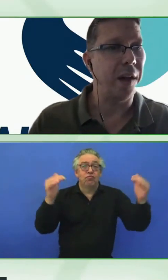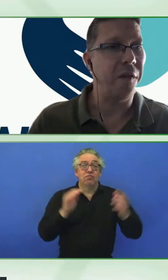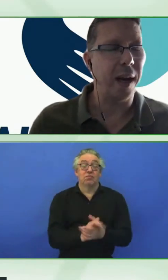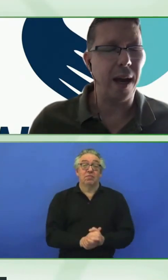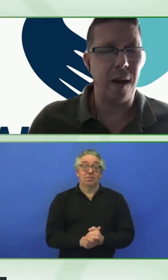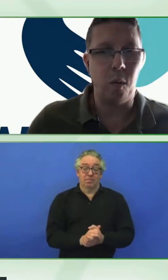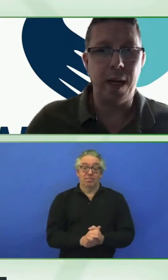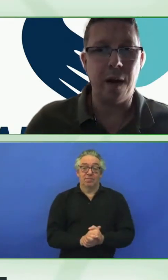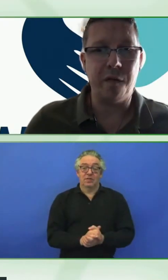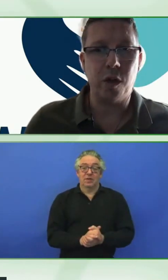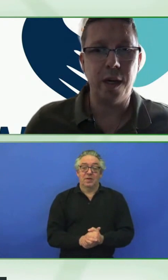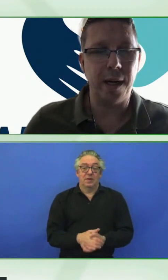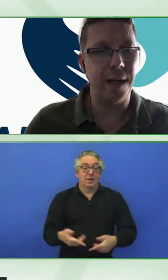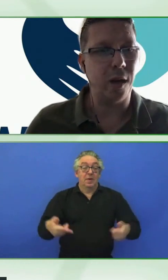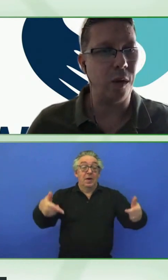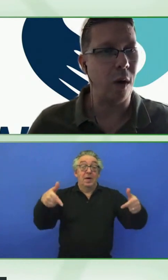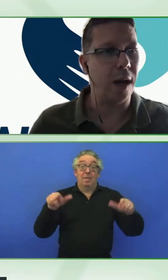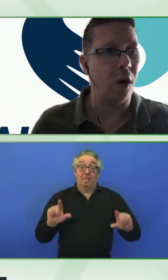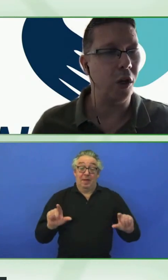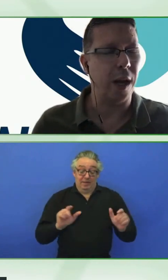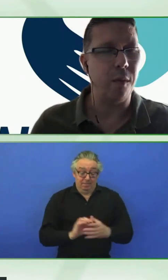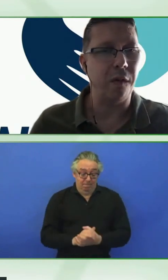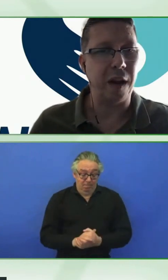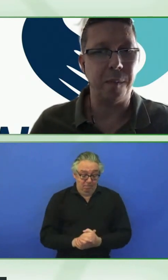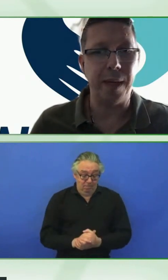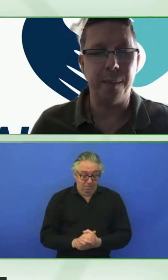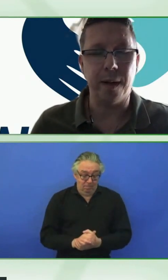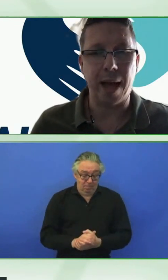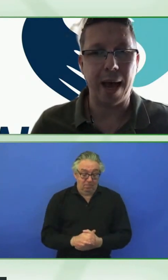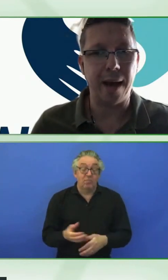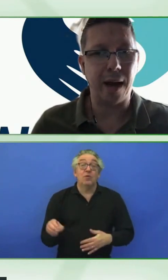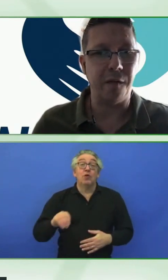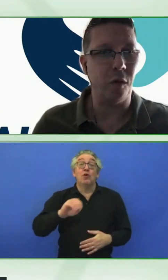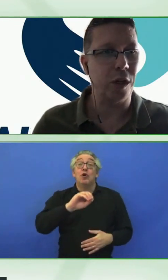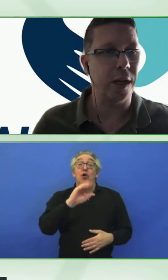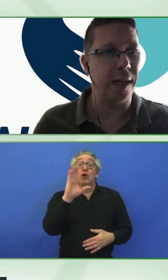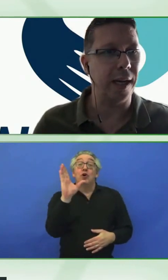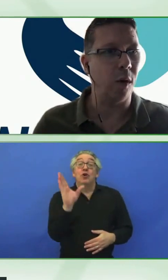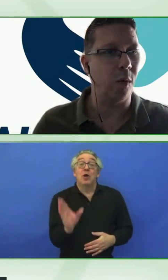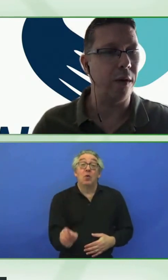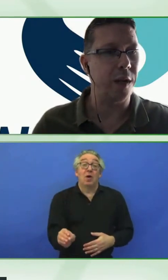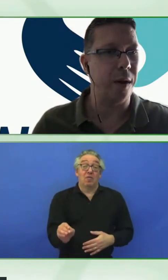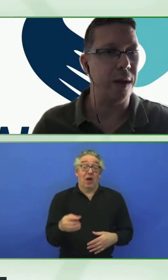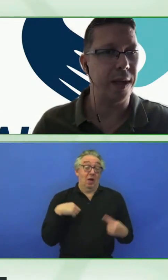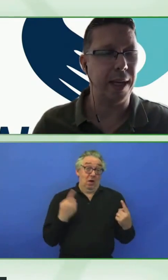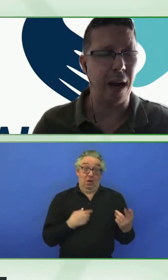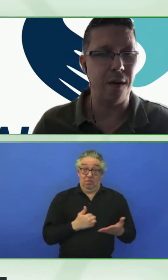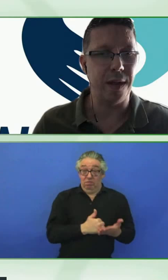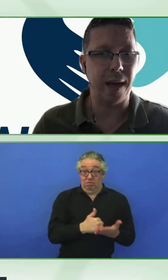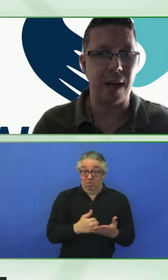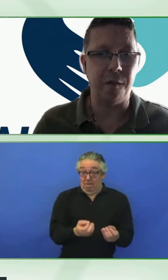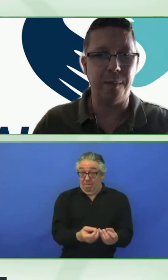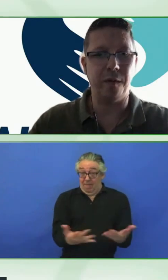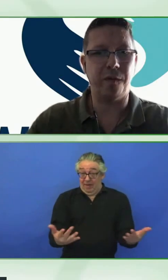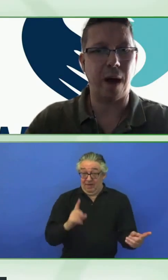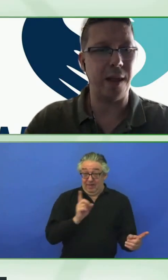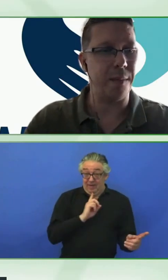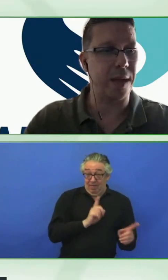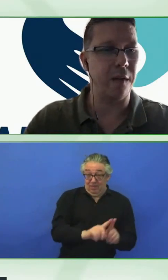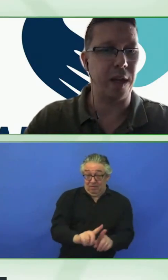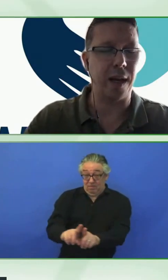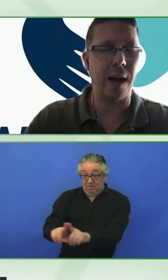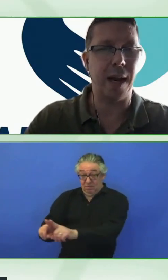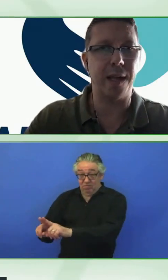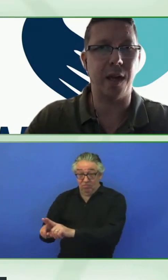So in South Africa, we unfortunately sit with quite a large number of deaf people. And unfortunately, what we're experiencing here is that deaf people